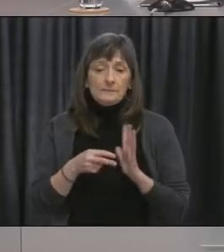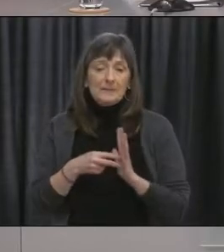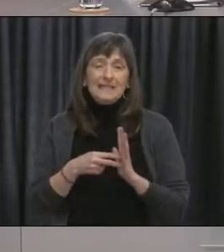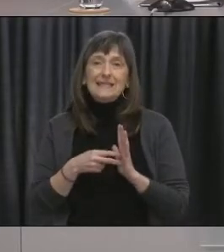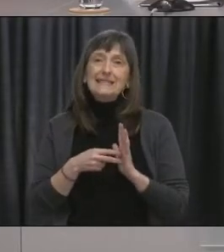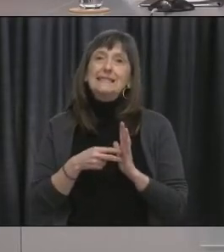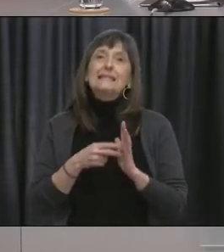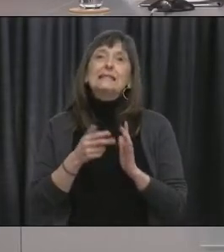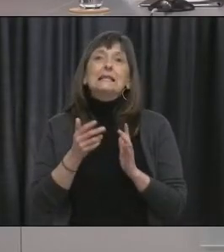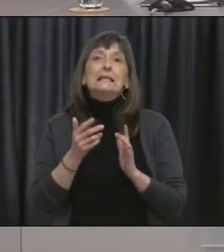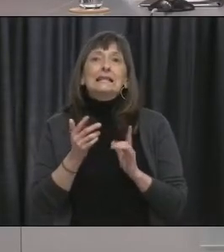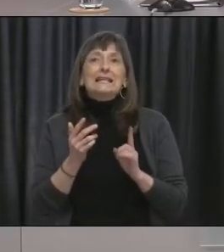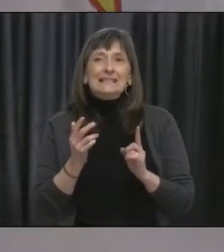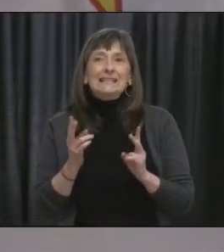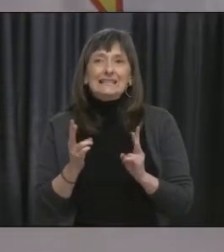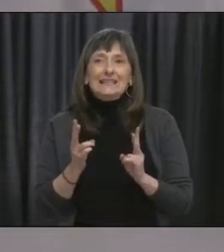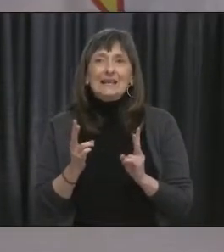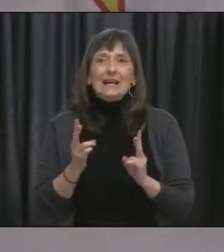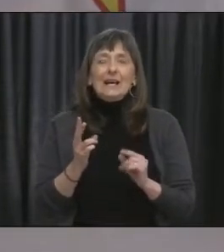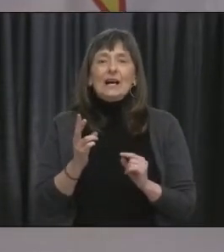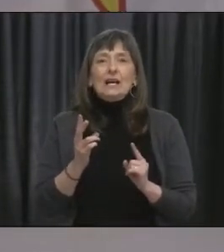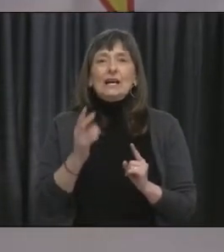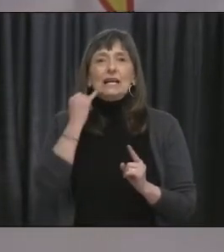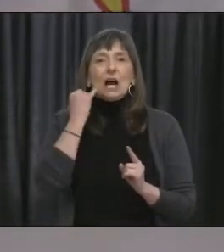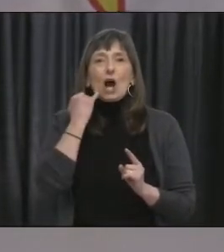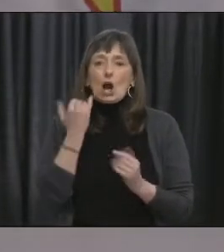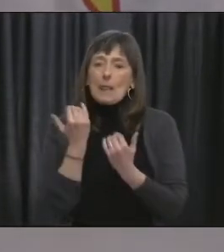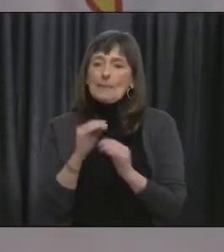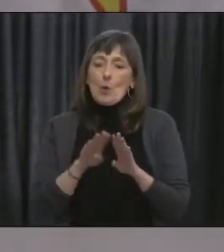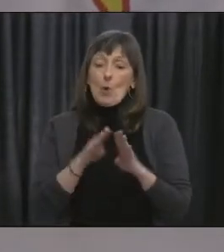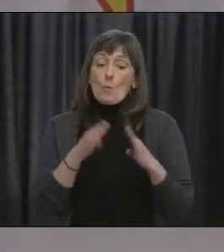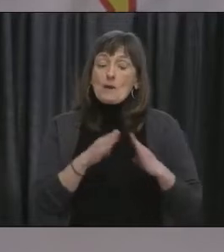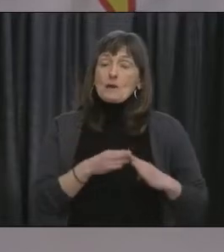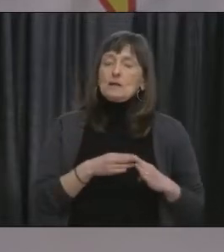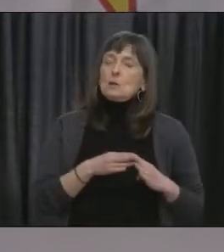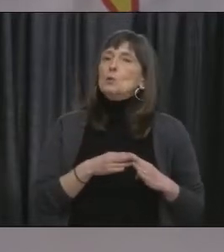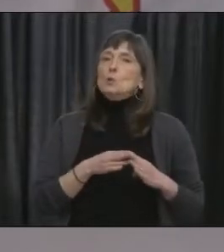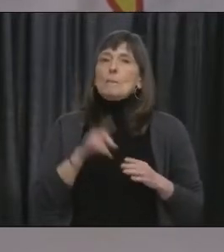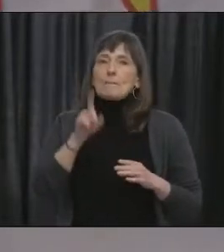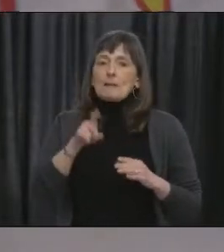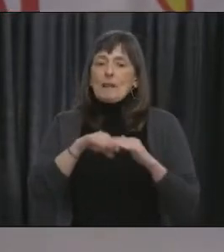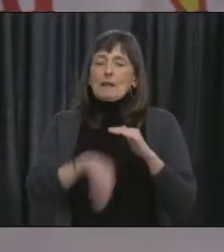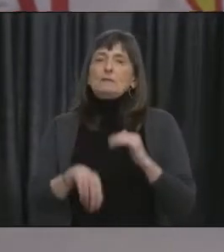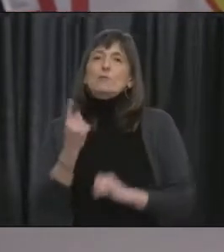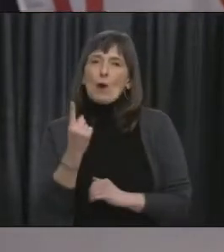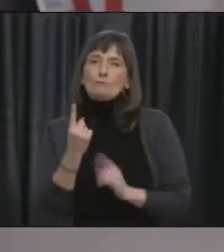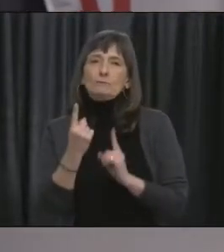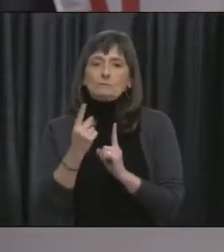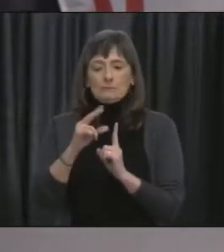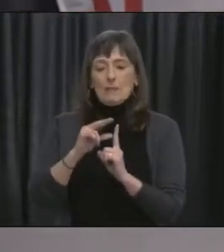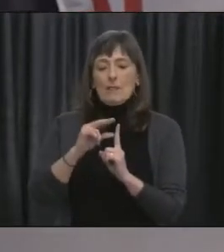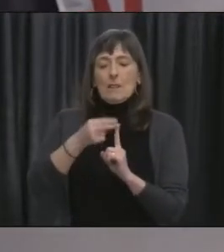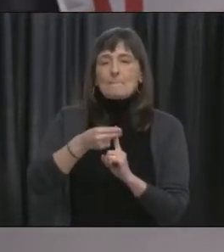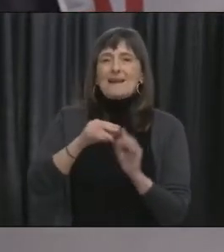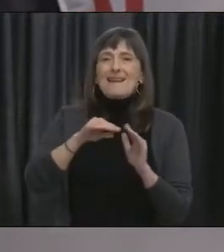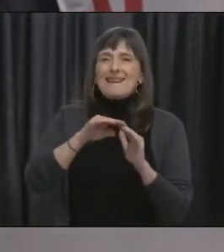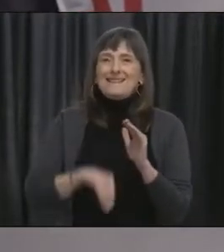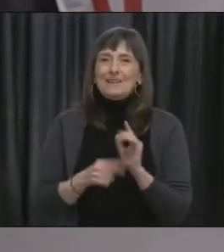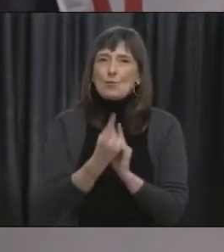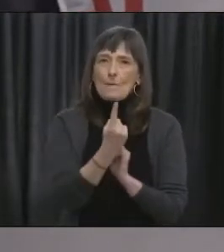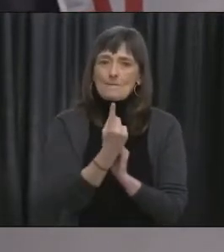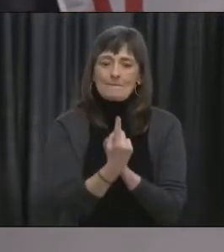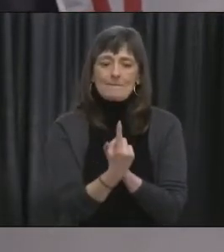releasing restrictions, then our R-naught has to be quite low, less than one for sure, and it has to be maintained at that